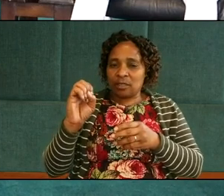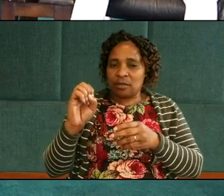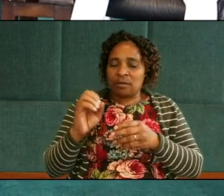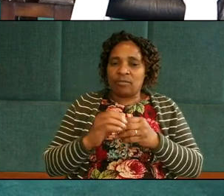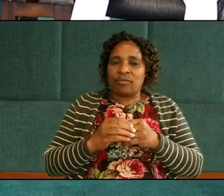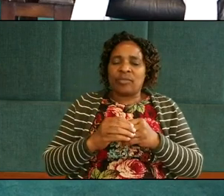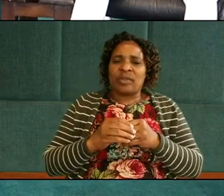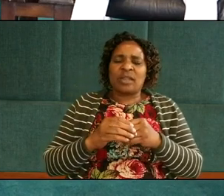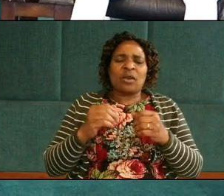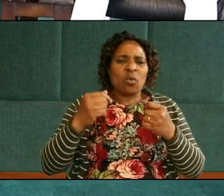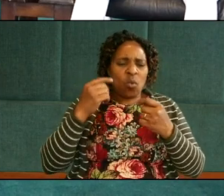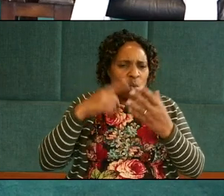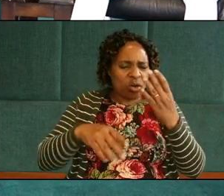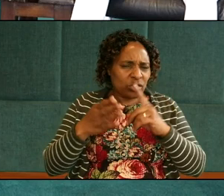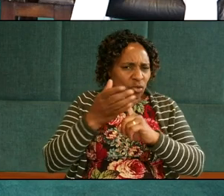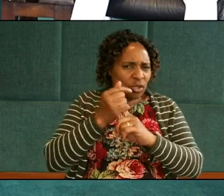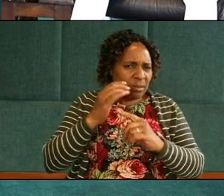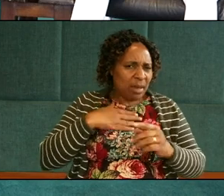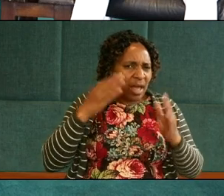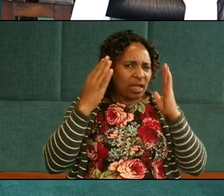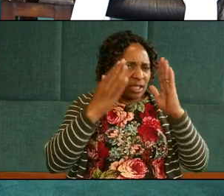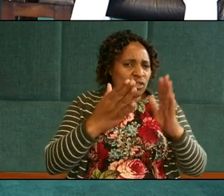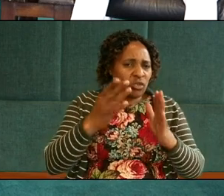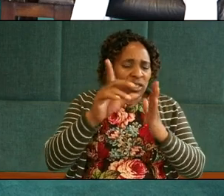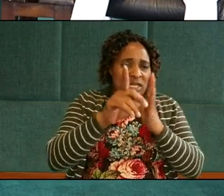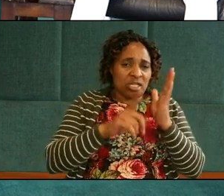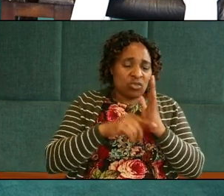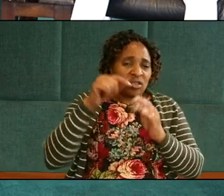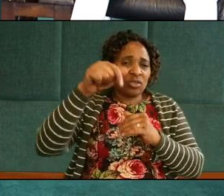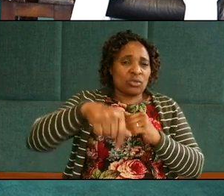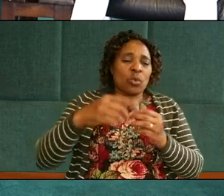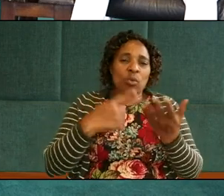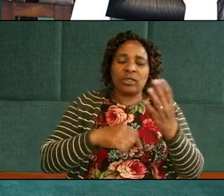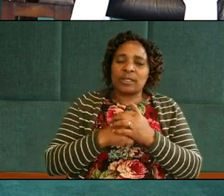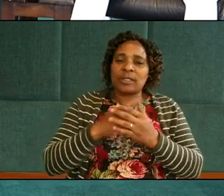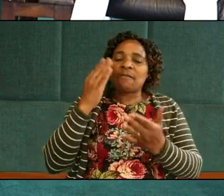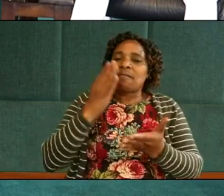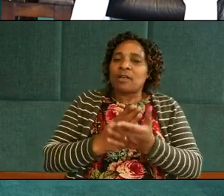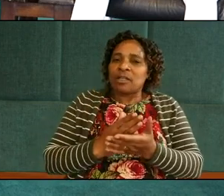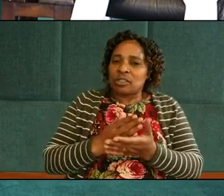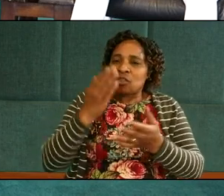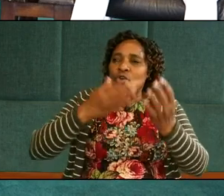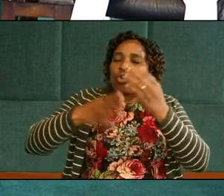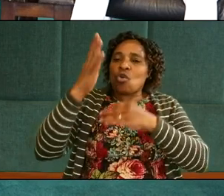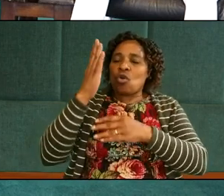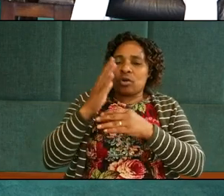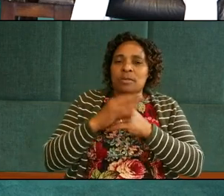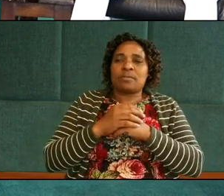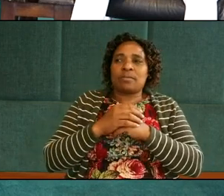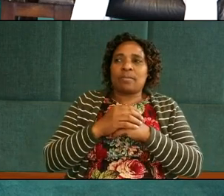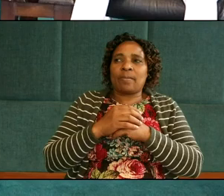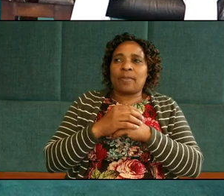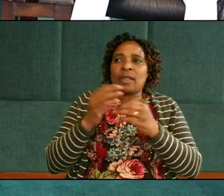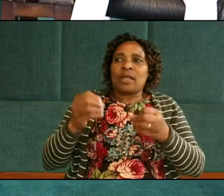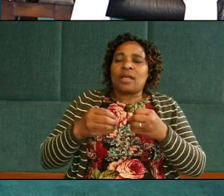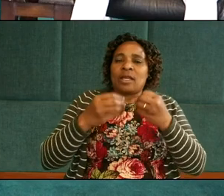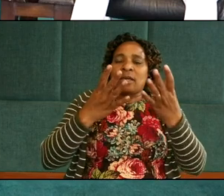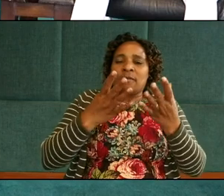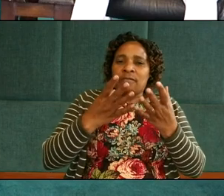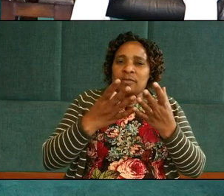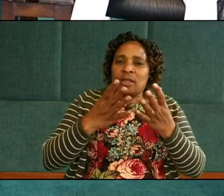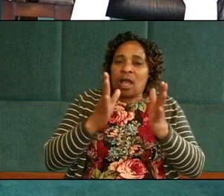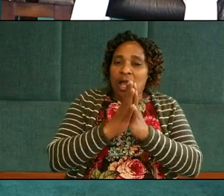What caught my attention in this lesson is the fact that, you know, God gives, God